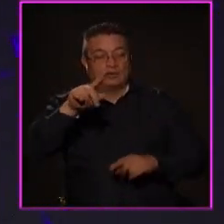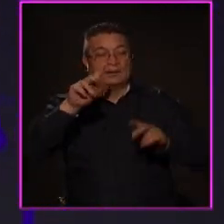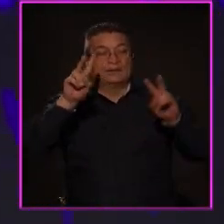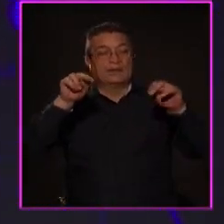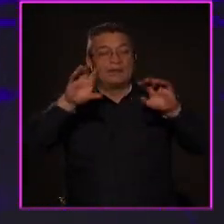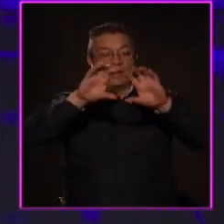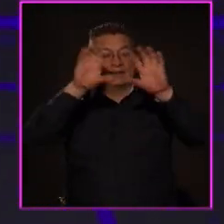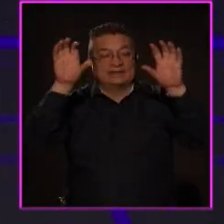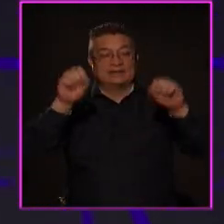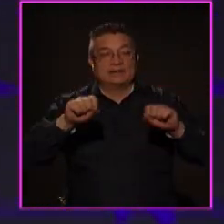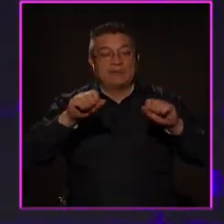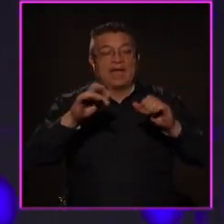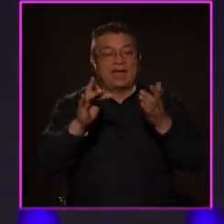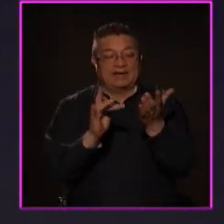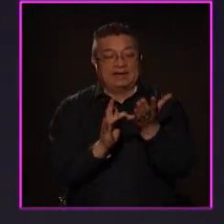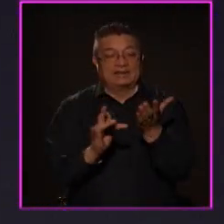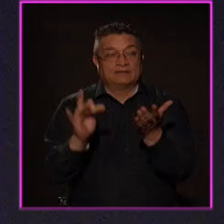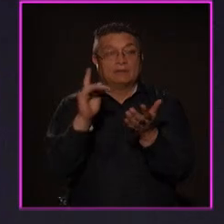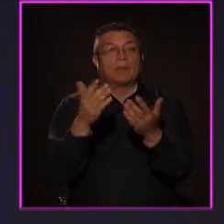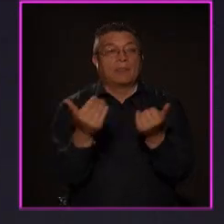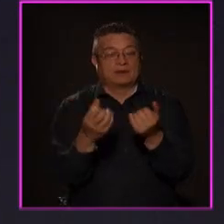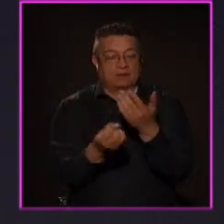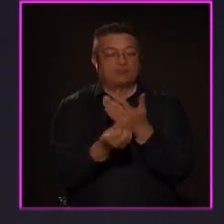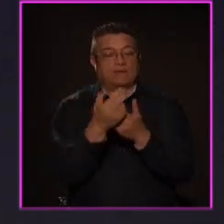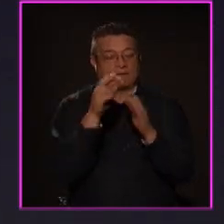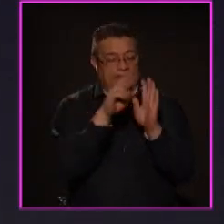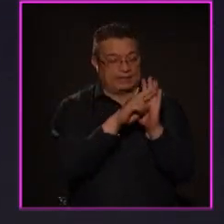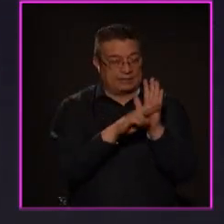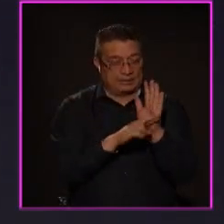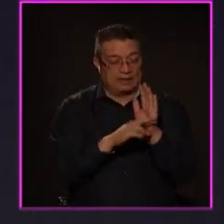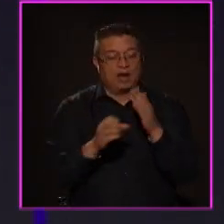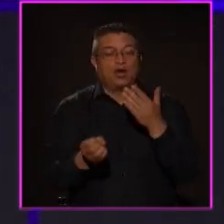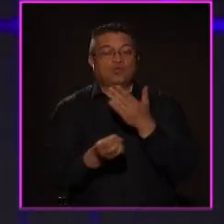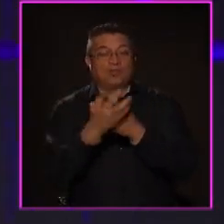new institutions that will allow us to,